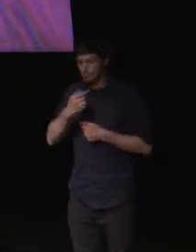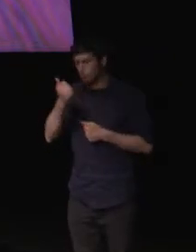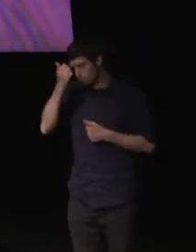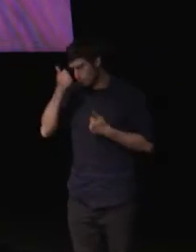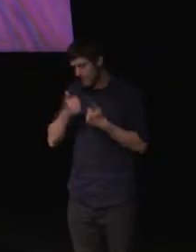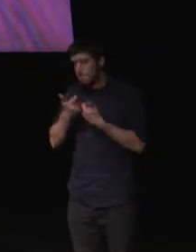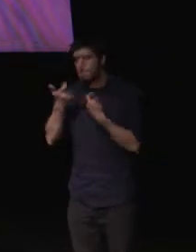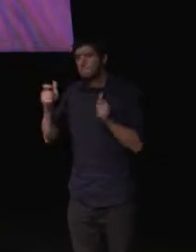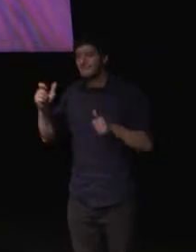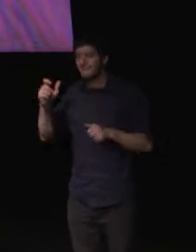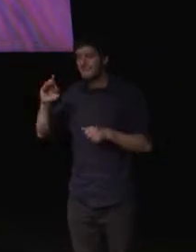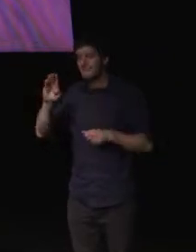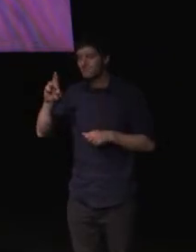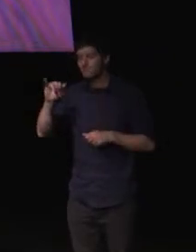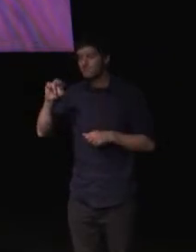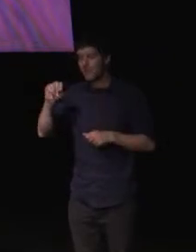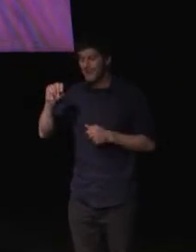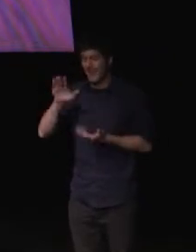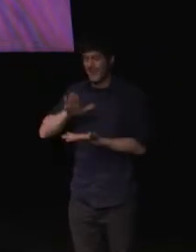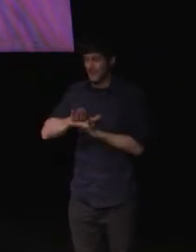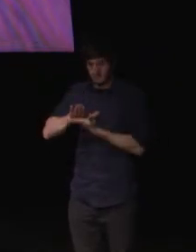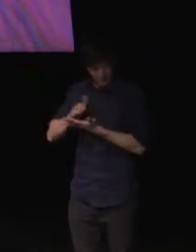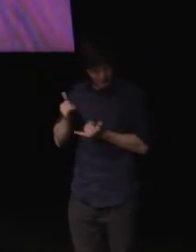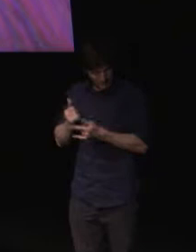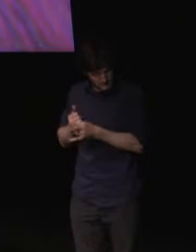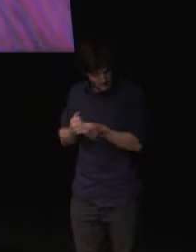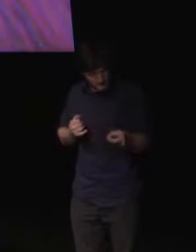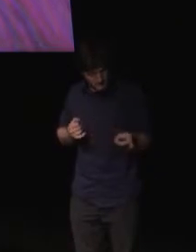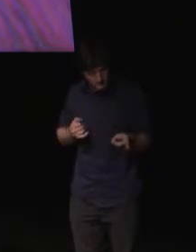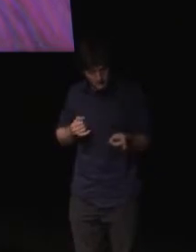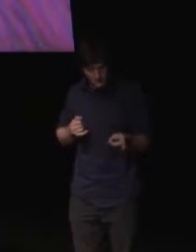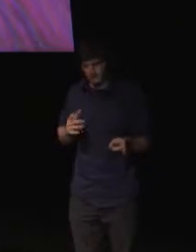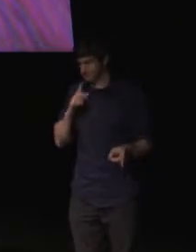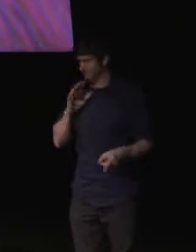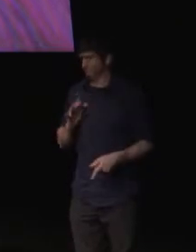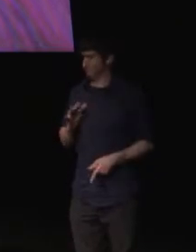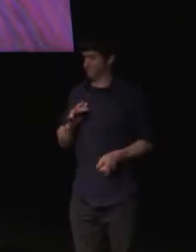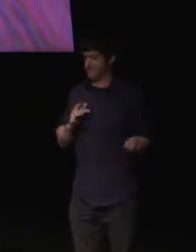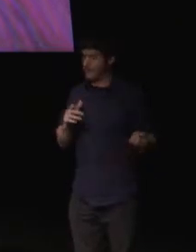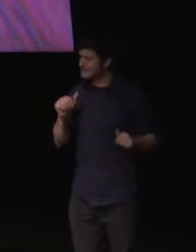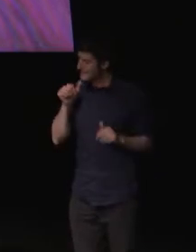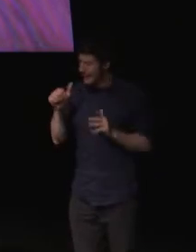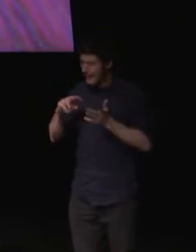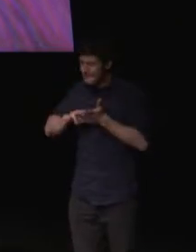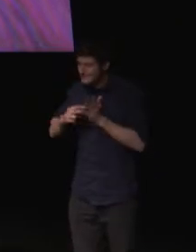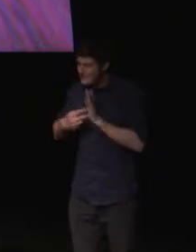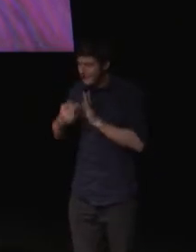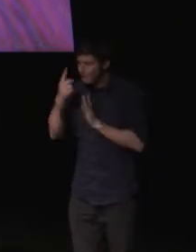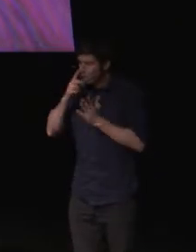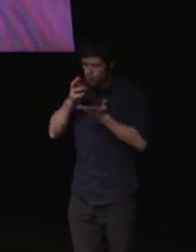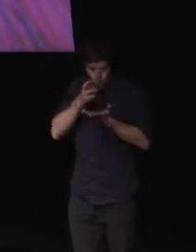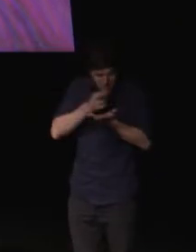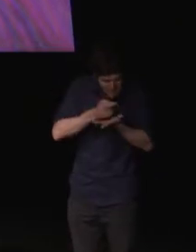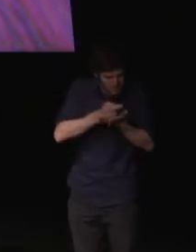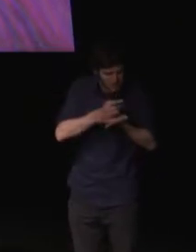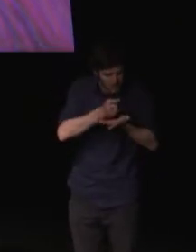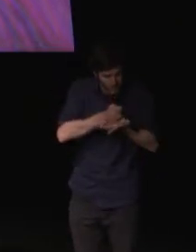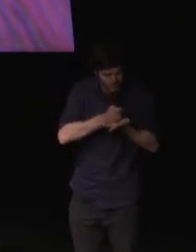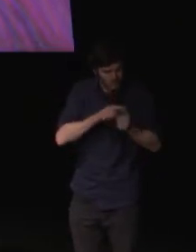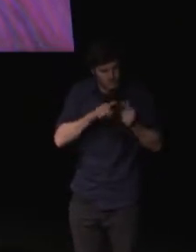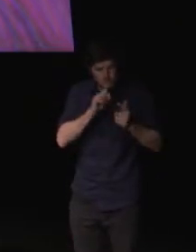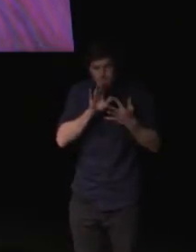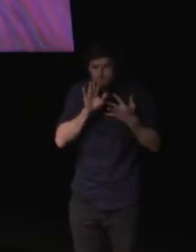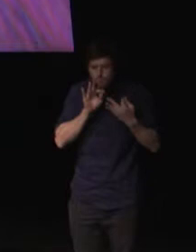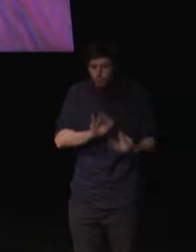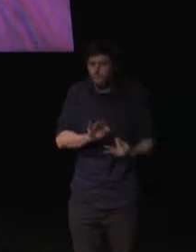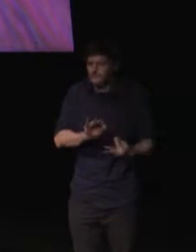here? Yeah, okay, so this actually is a really kind of cool game that, again, not intended for like a rehab type situation, but it was perfect for